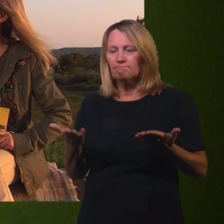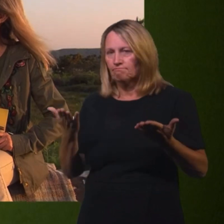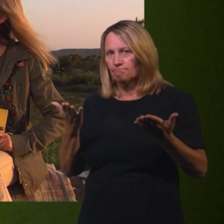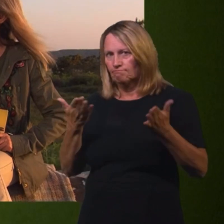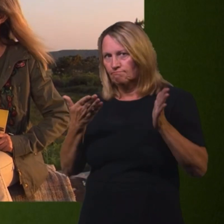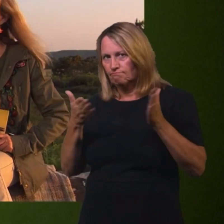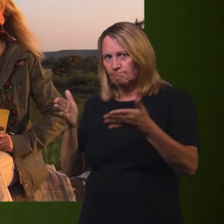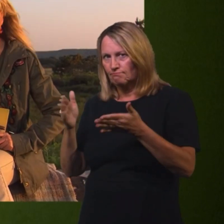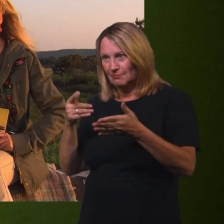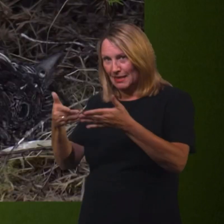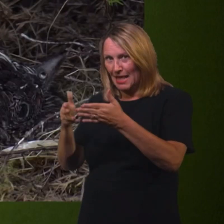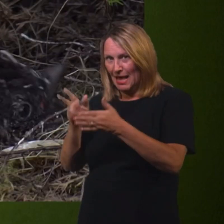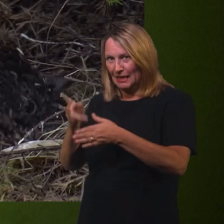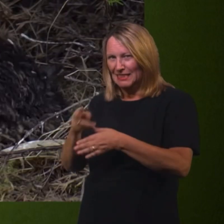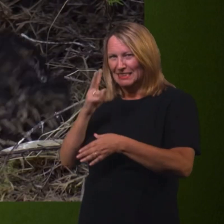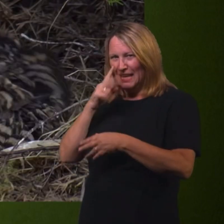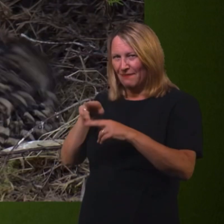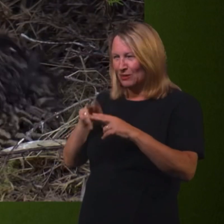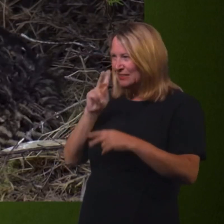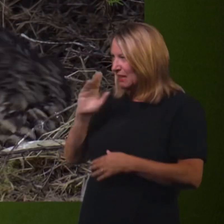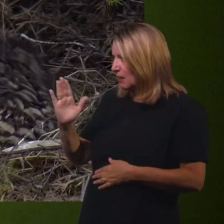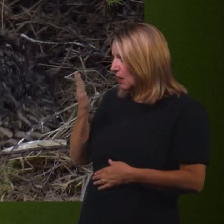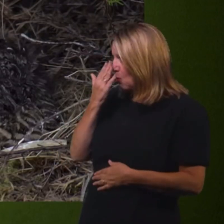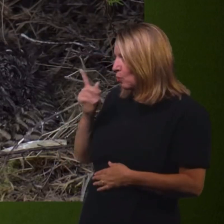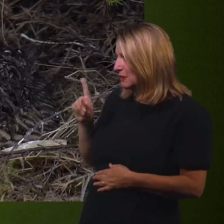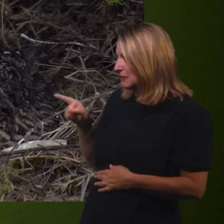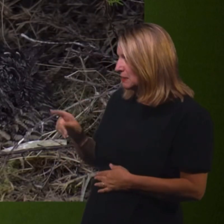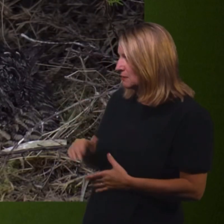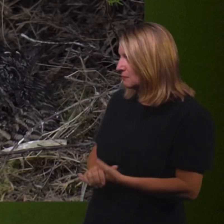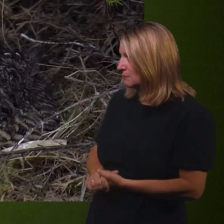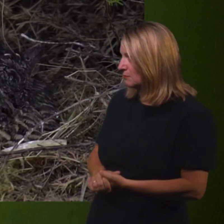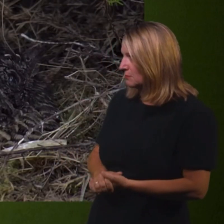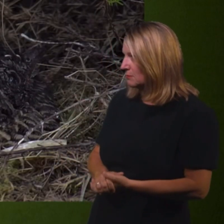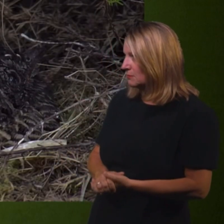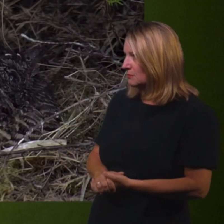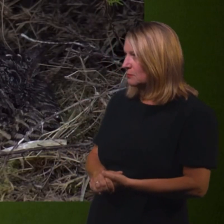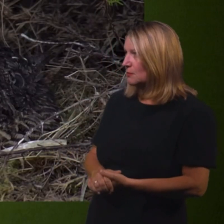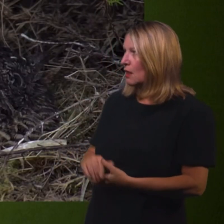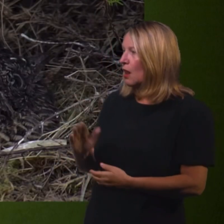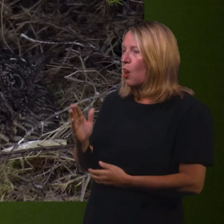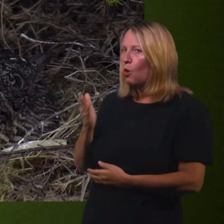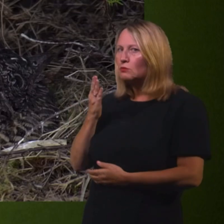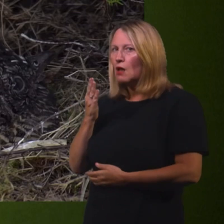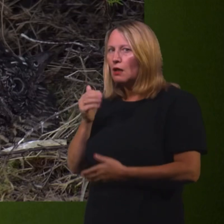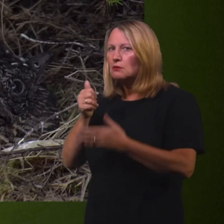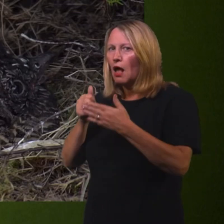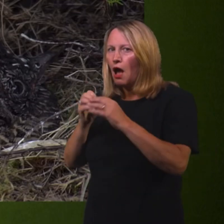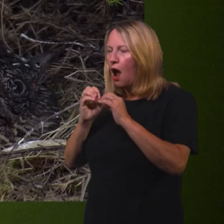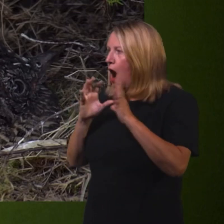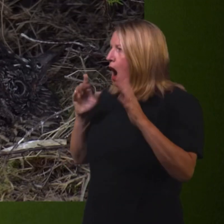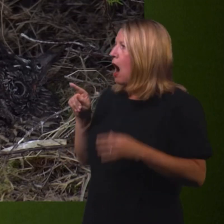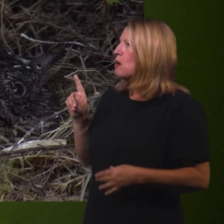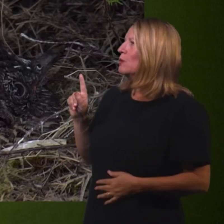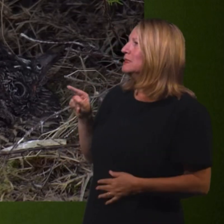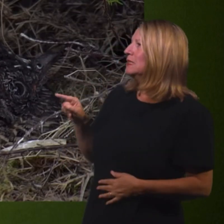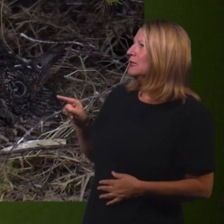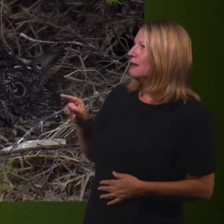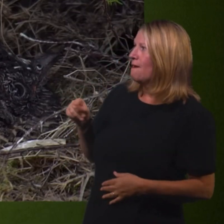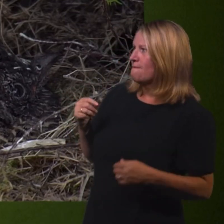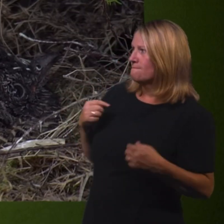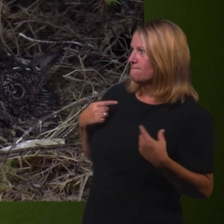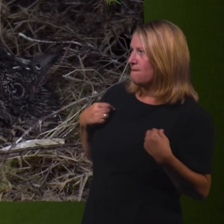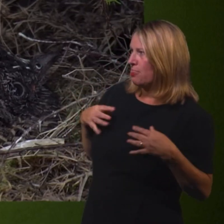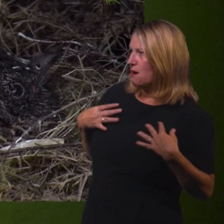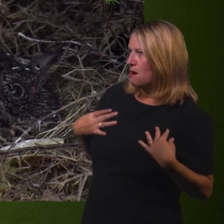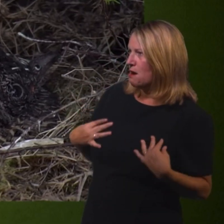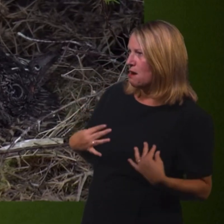Let's go live to that nest now to see if we can see what it is. There it is, you can see it a little more clearly. You've got some feather detail there now. It's actually